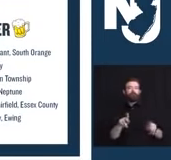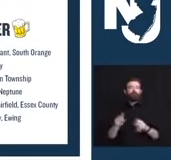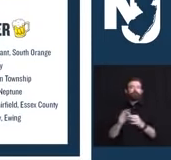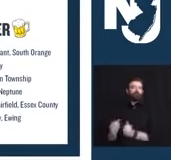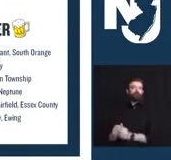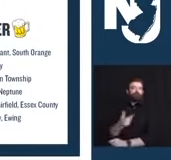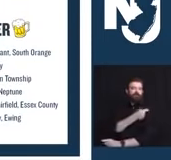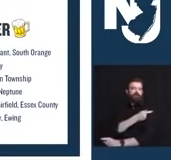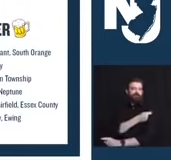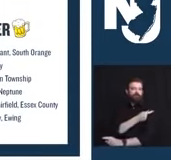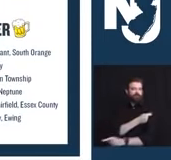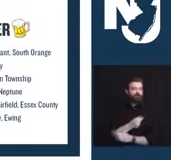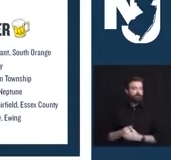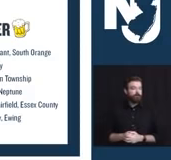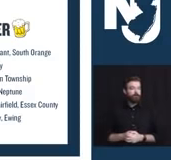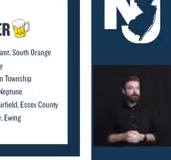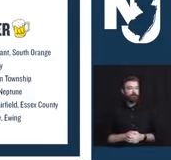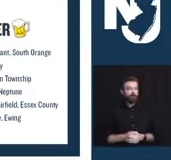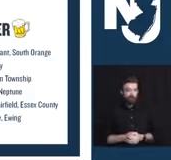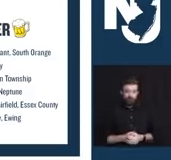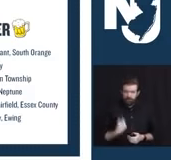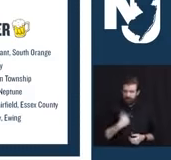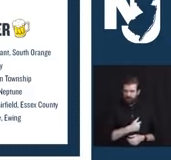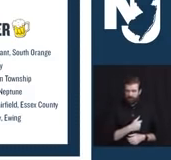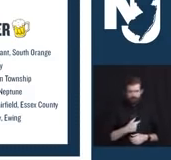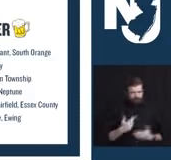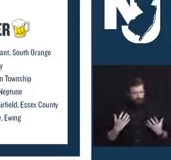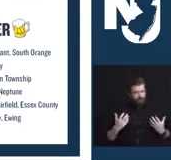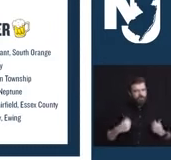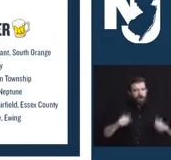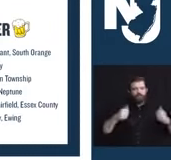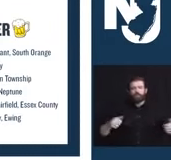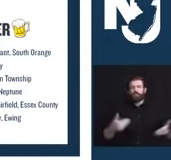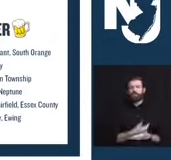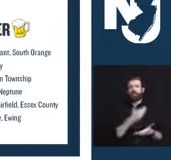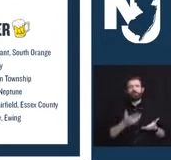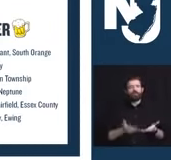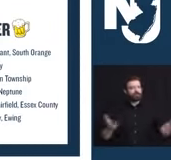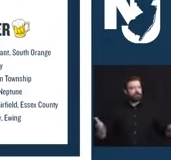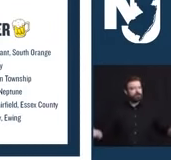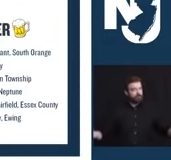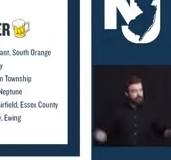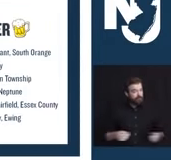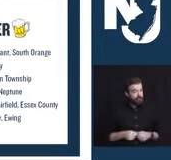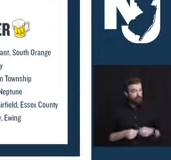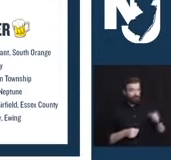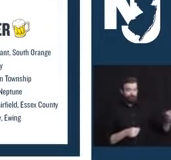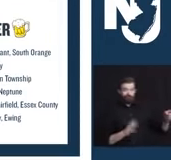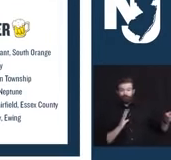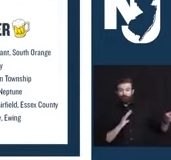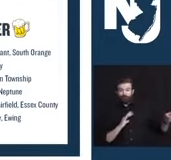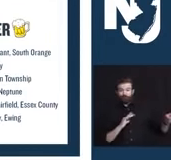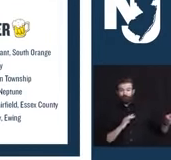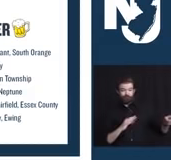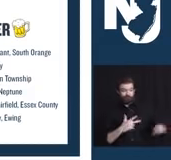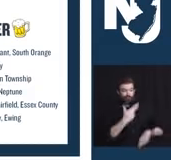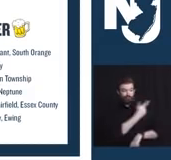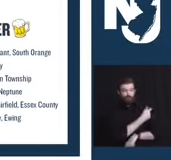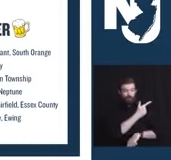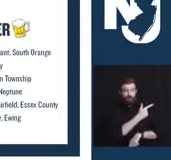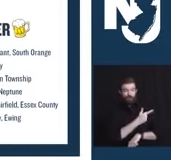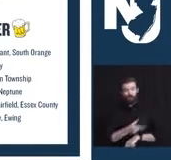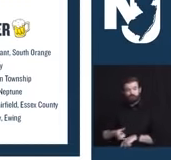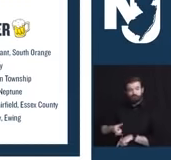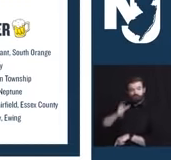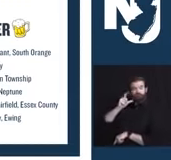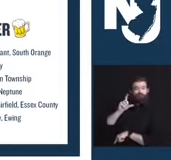things. Our office in the Department of Health, in partnership with the Brewers Guild of New Jersey, are teaming up